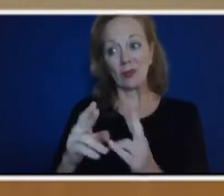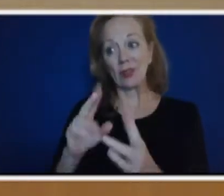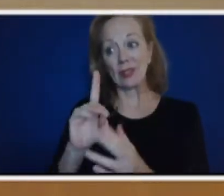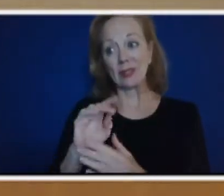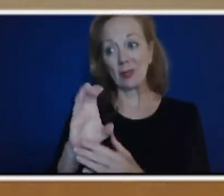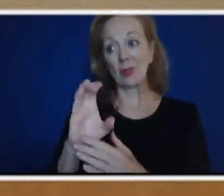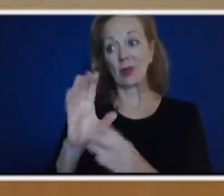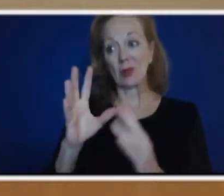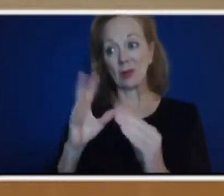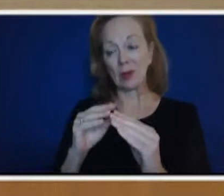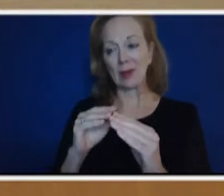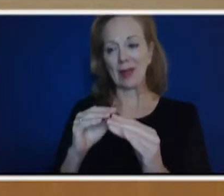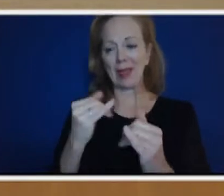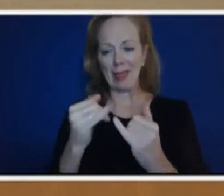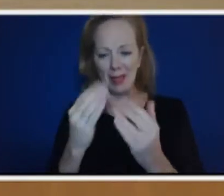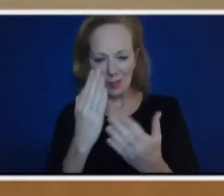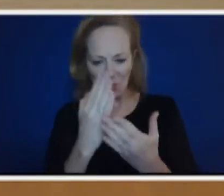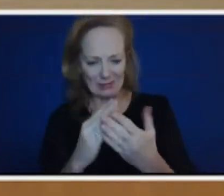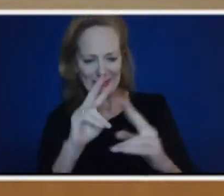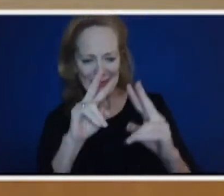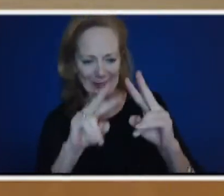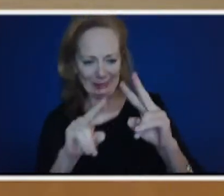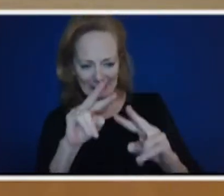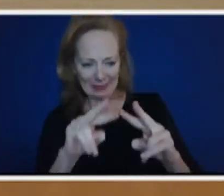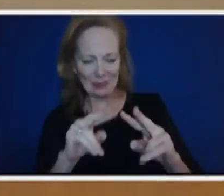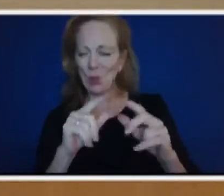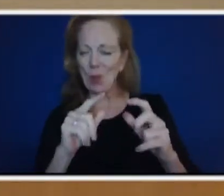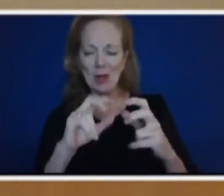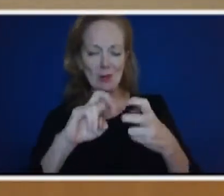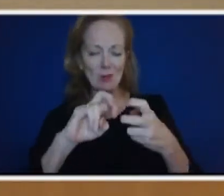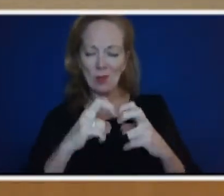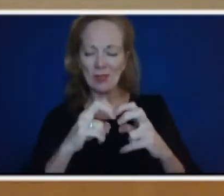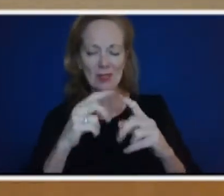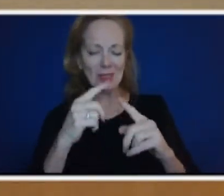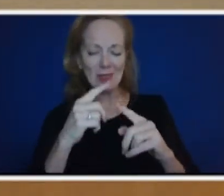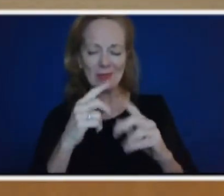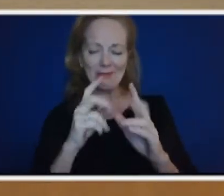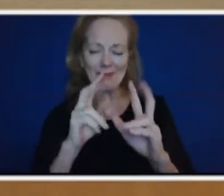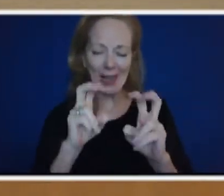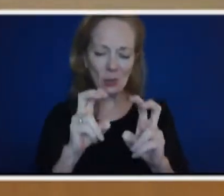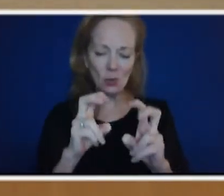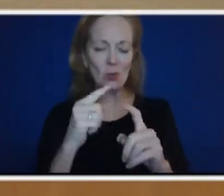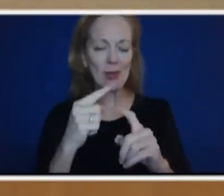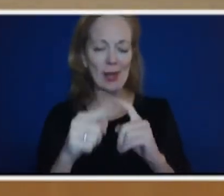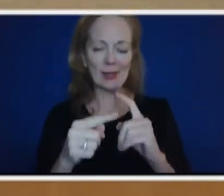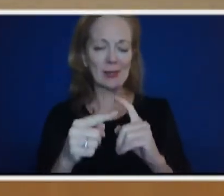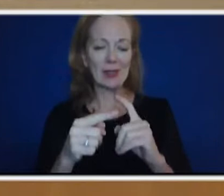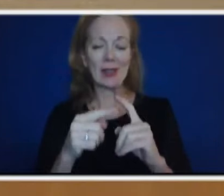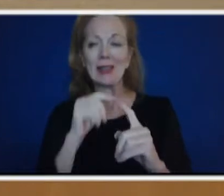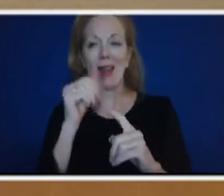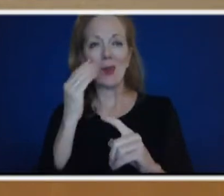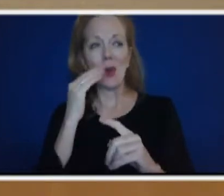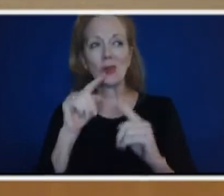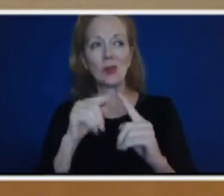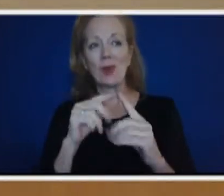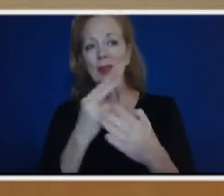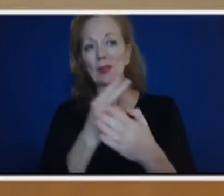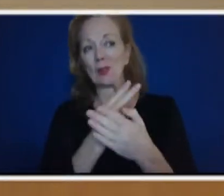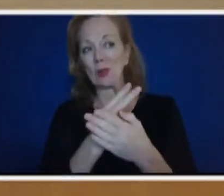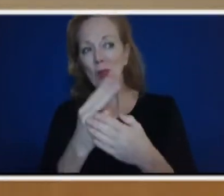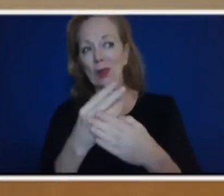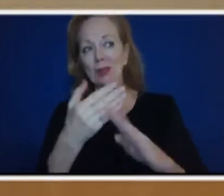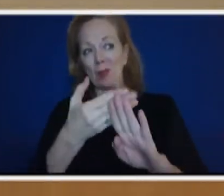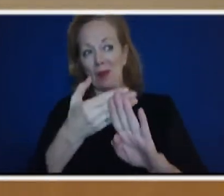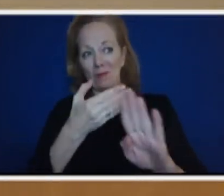review, you realize there's still too many issues and it can't go. So we don't know that until kind of that, 2-week period before,